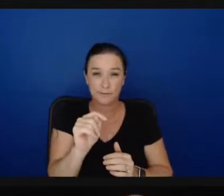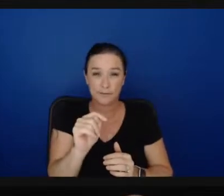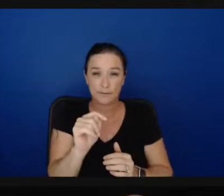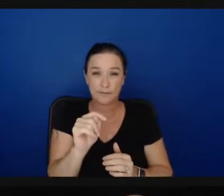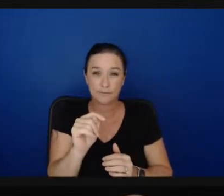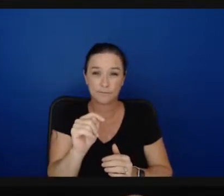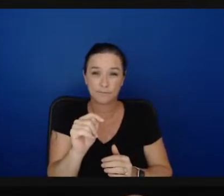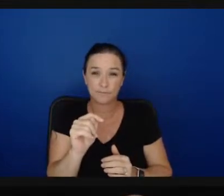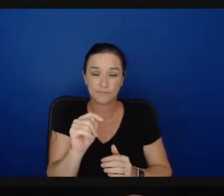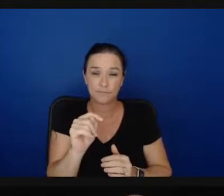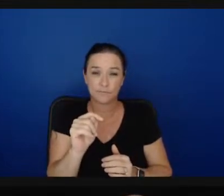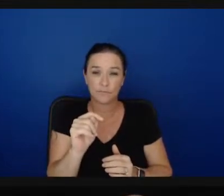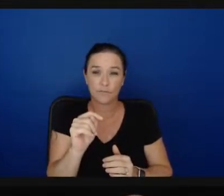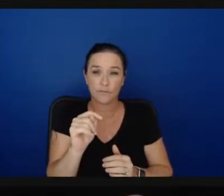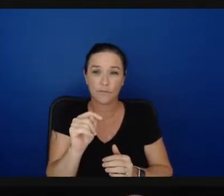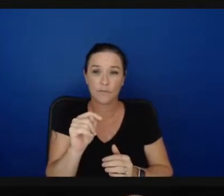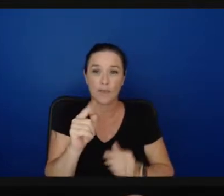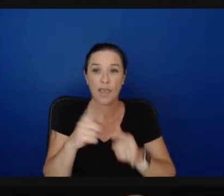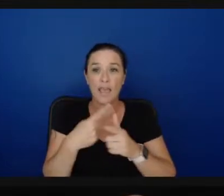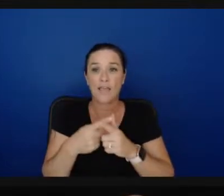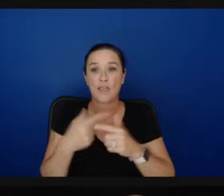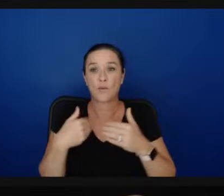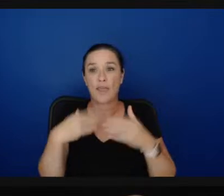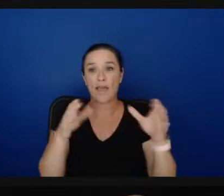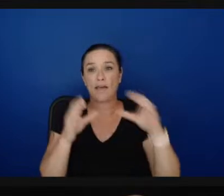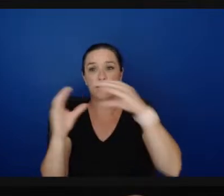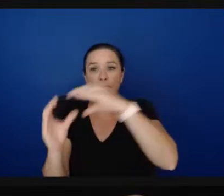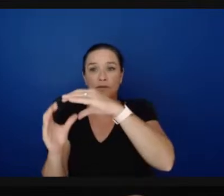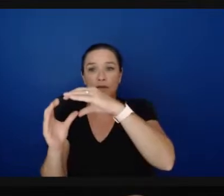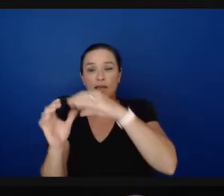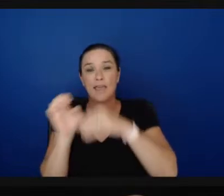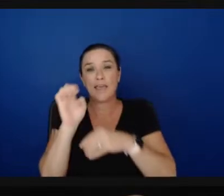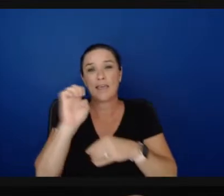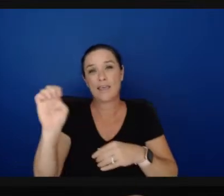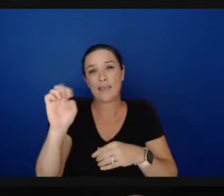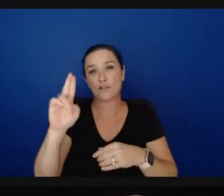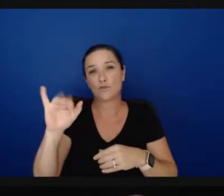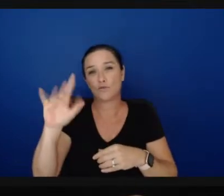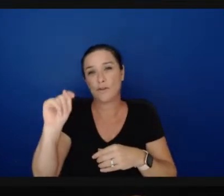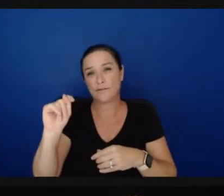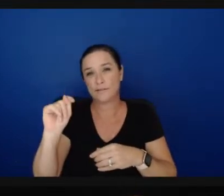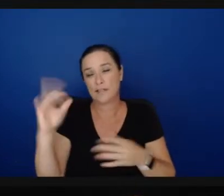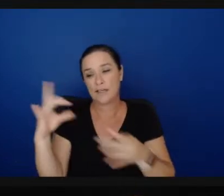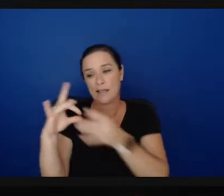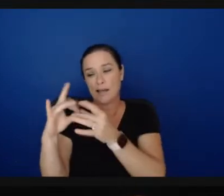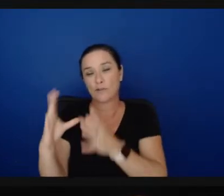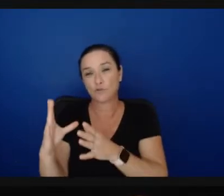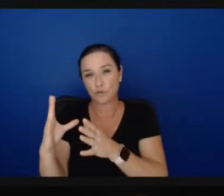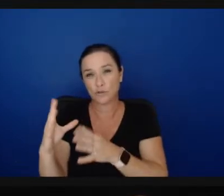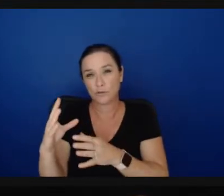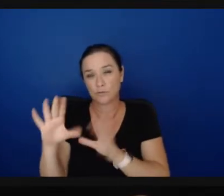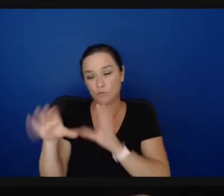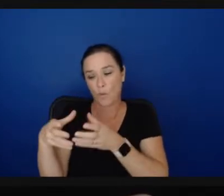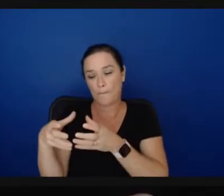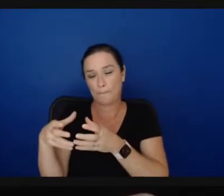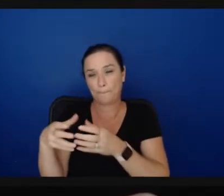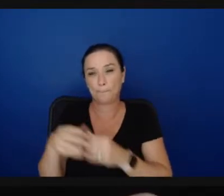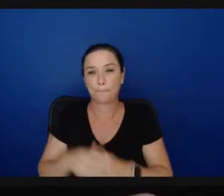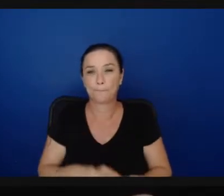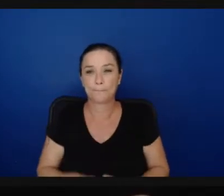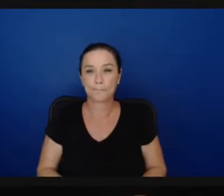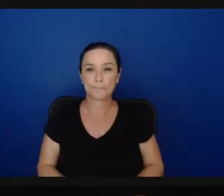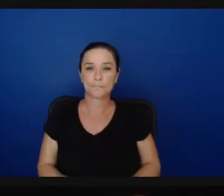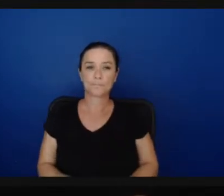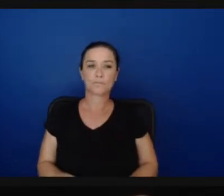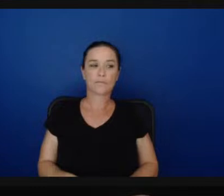off here separately. And then we have separately this east rift connector patch as well, right there. Those are the three